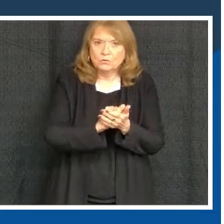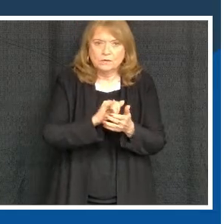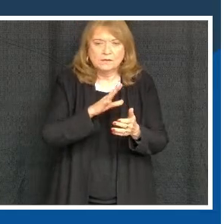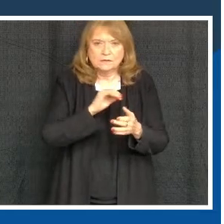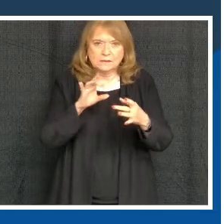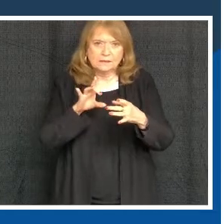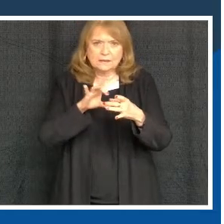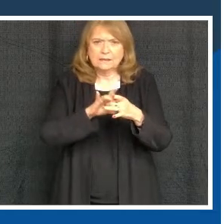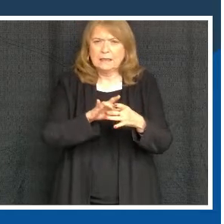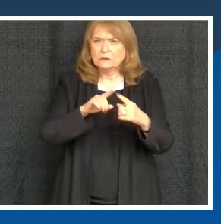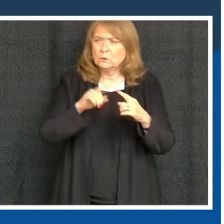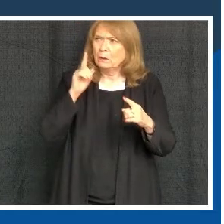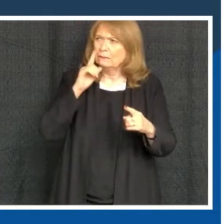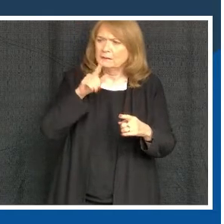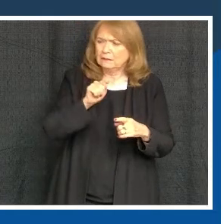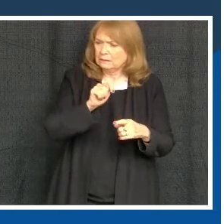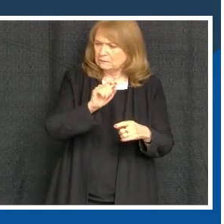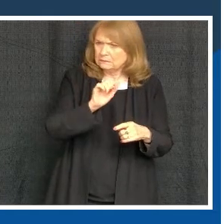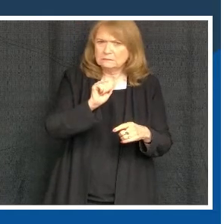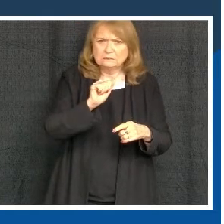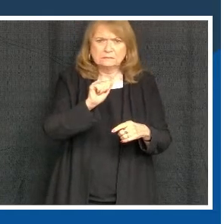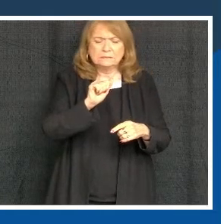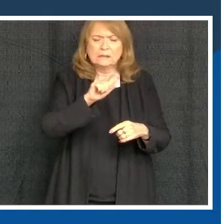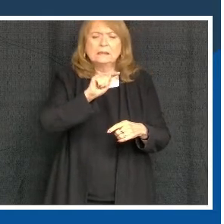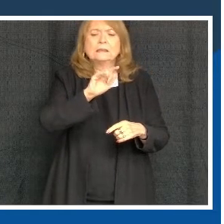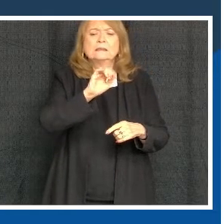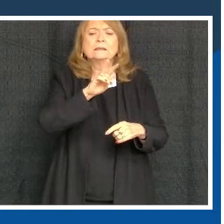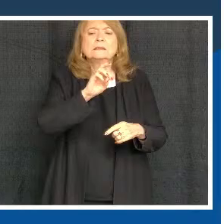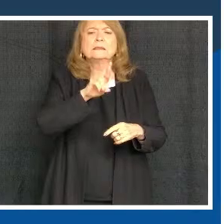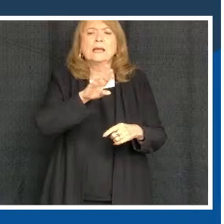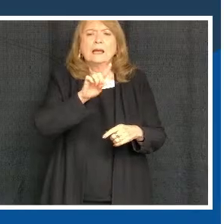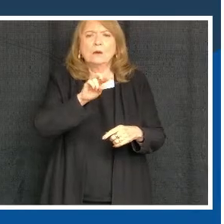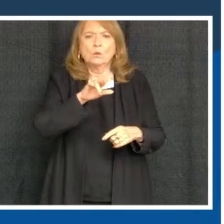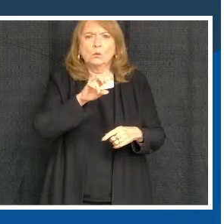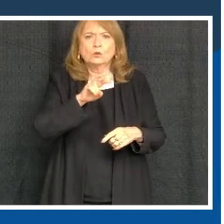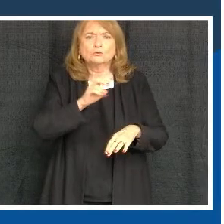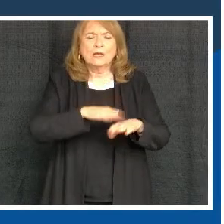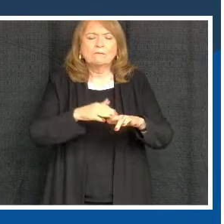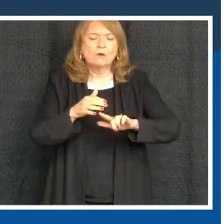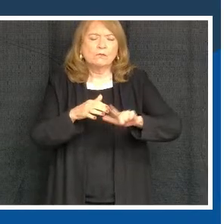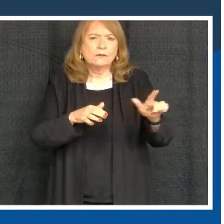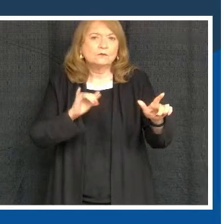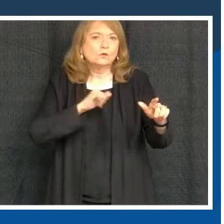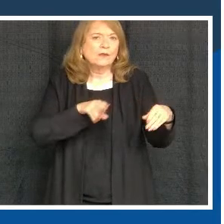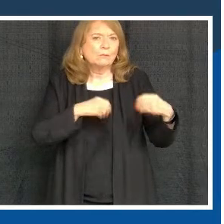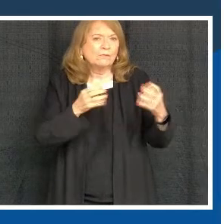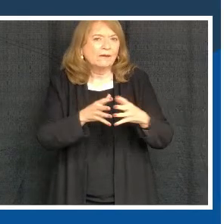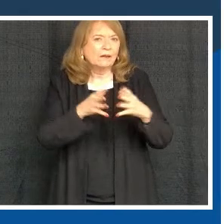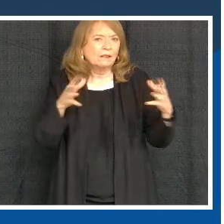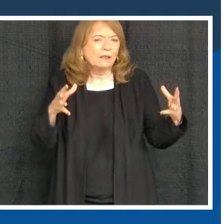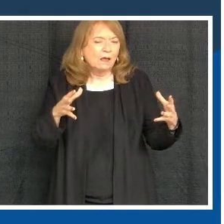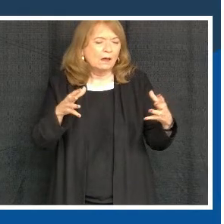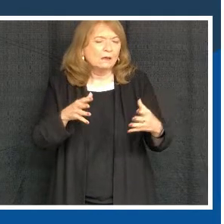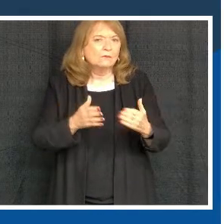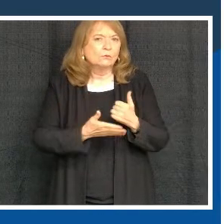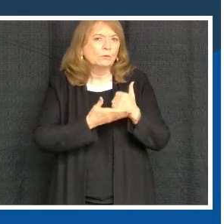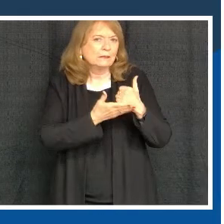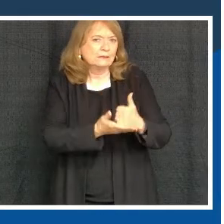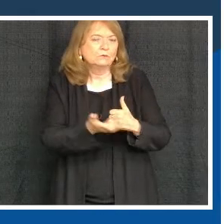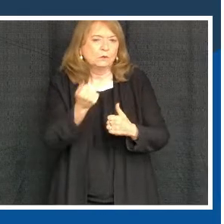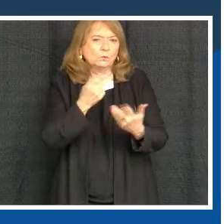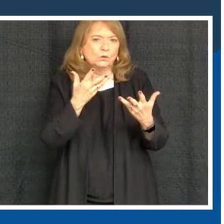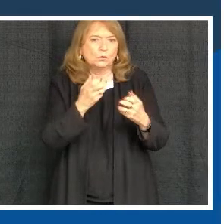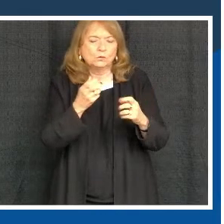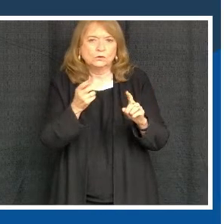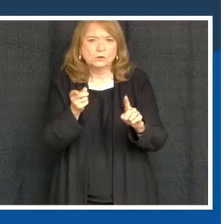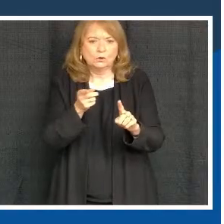believe it's Tower Drive. Yes, Tower Drive to the left. So that will provide a lot of relief to anyone who wants to traverse between